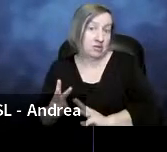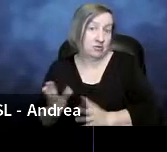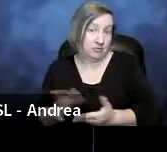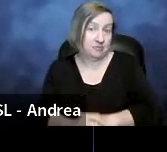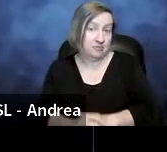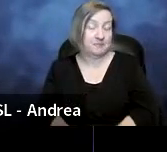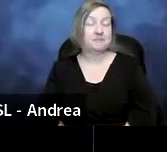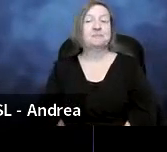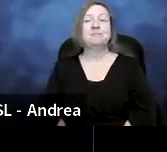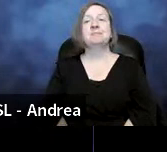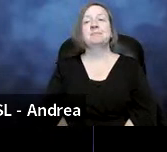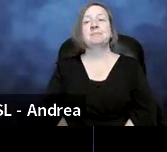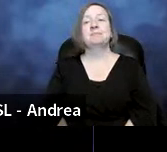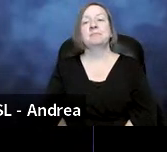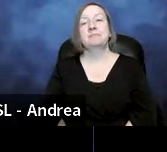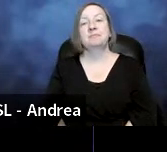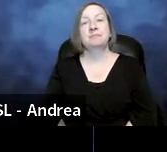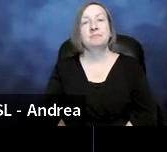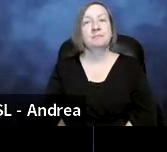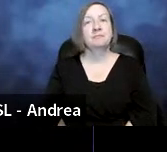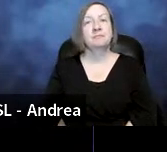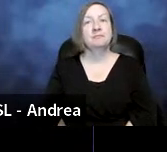weather?